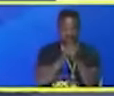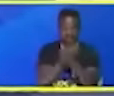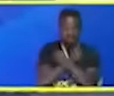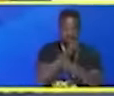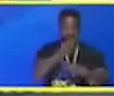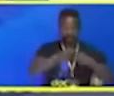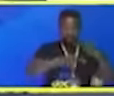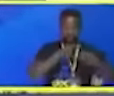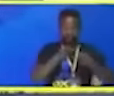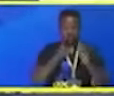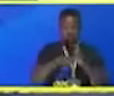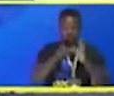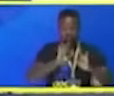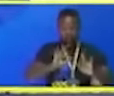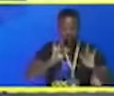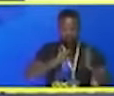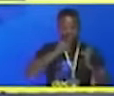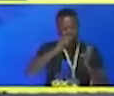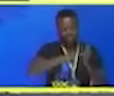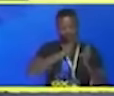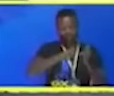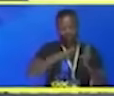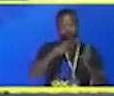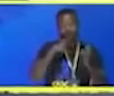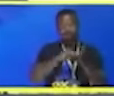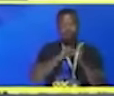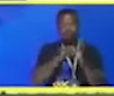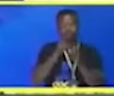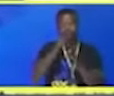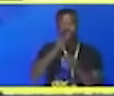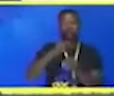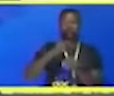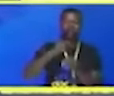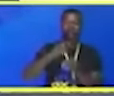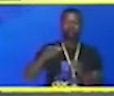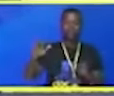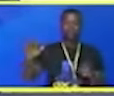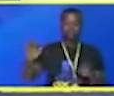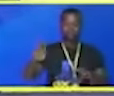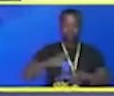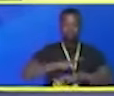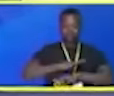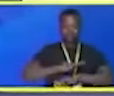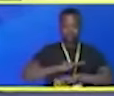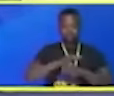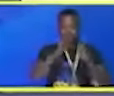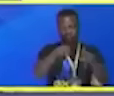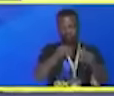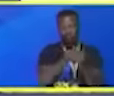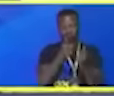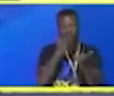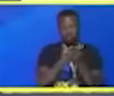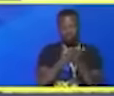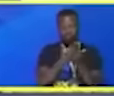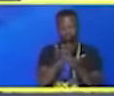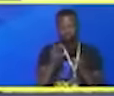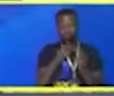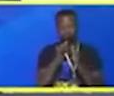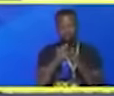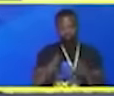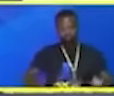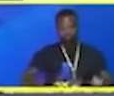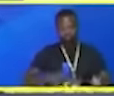and tender mercies. The final one says, he satisfieth your mouth with good things, so that your youth is